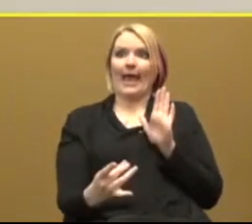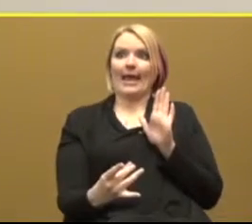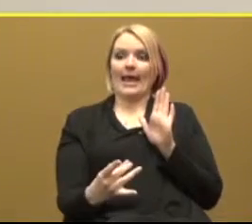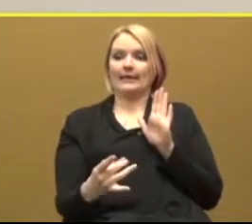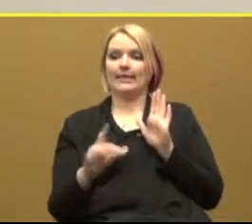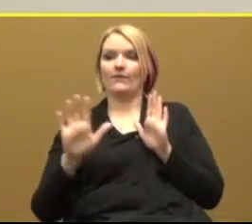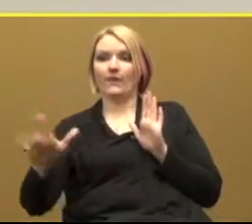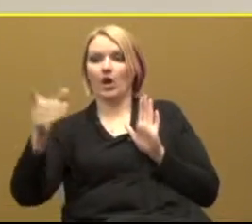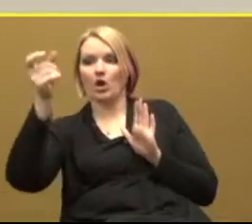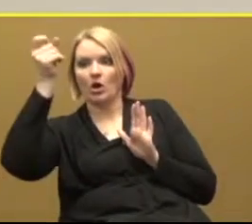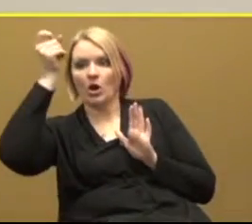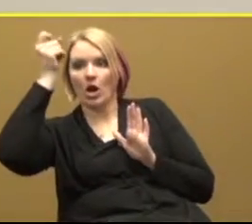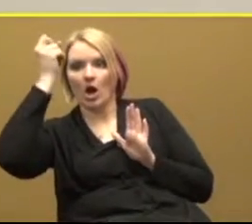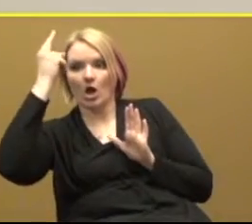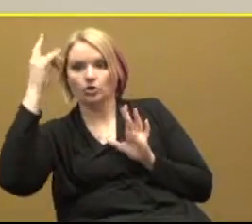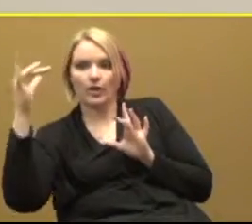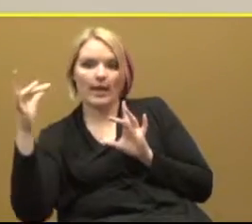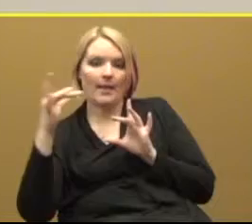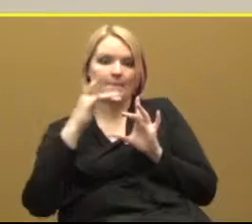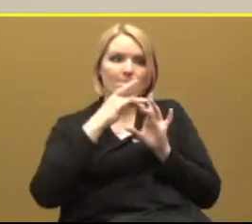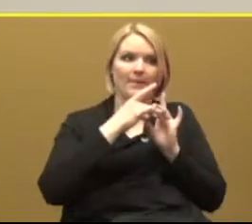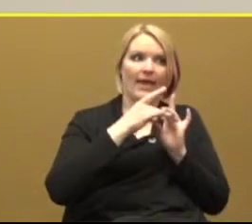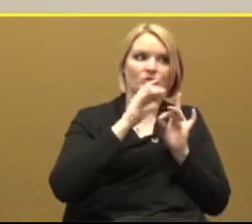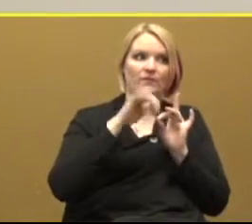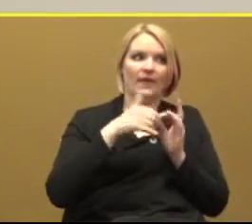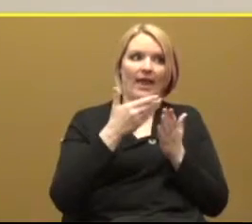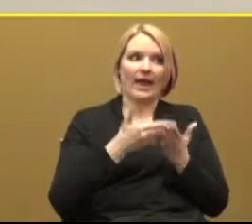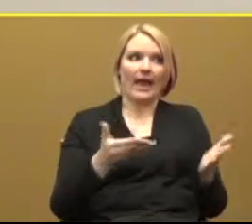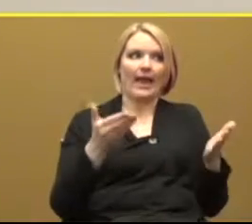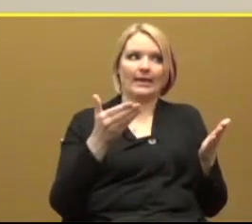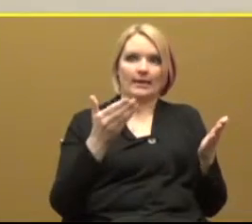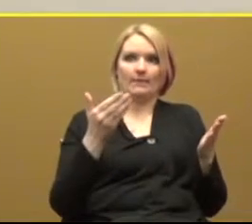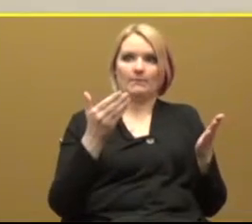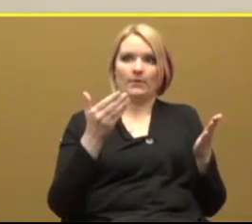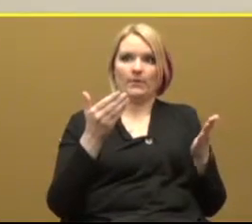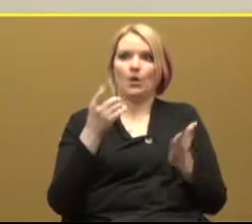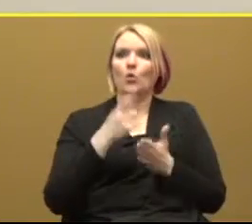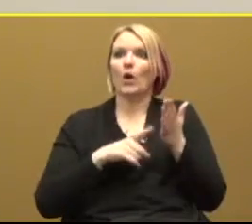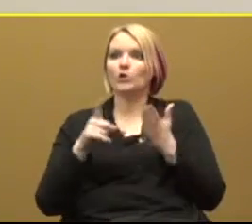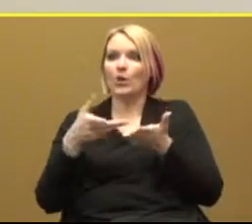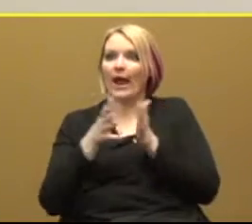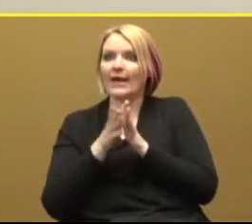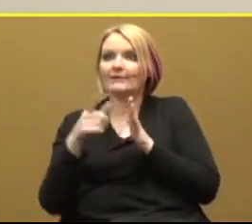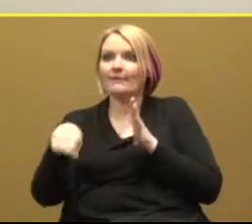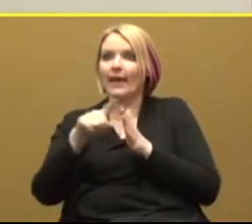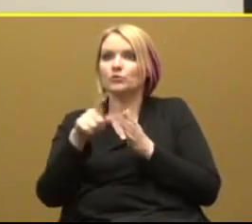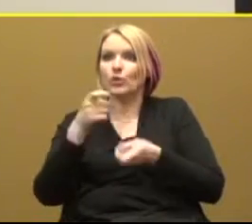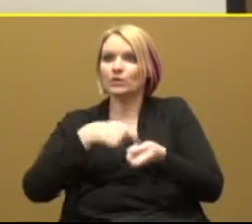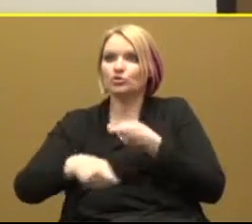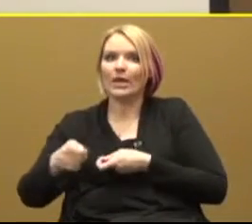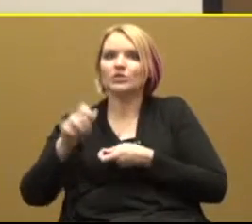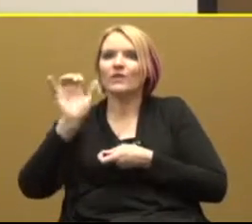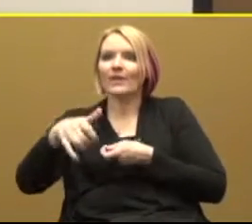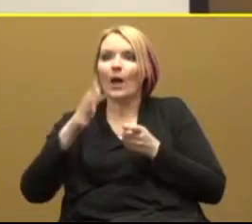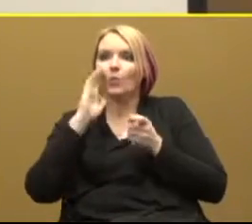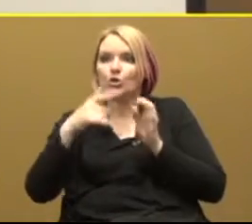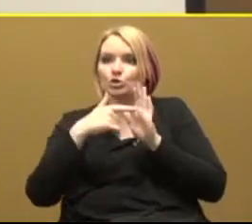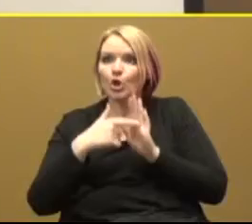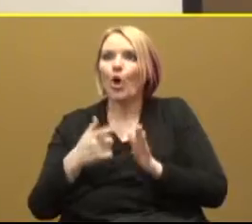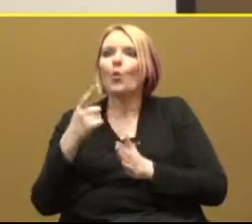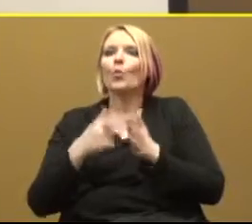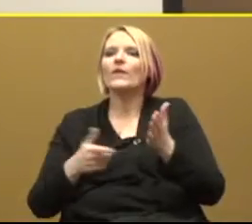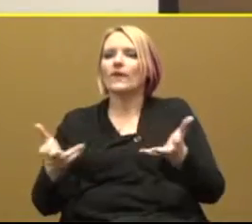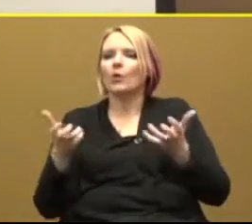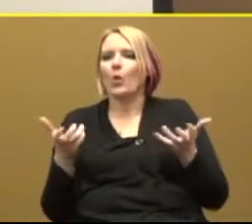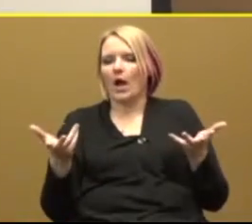they cognitively understand that what you're asking them to exchange represents what they want to